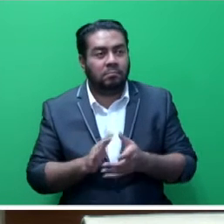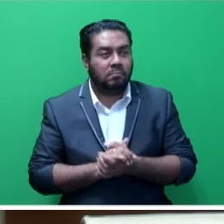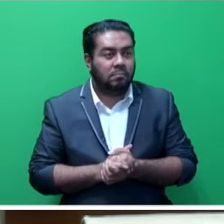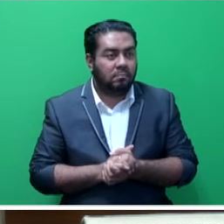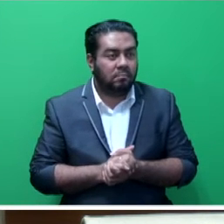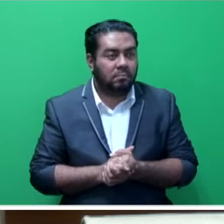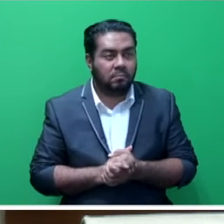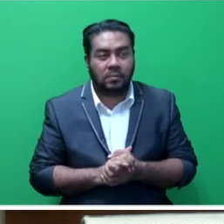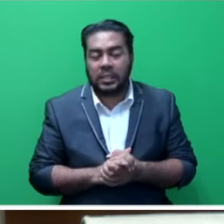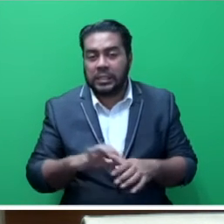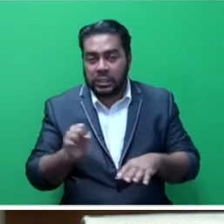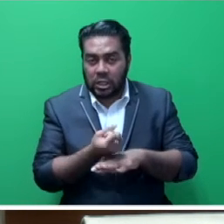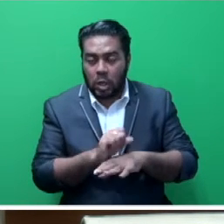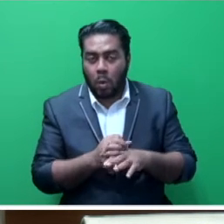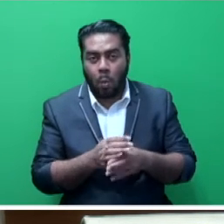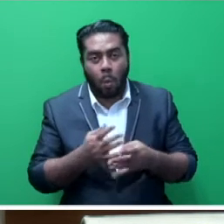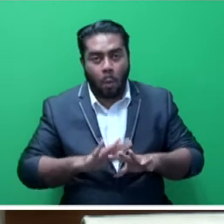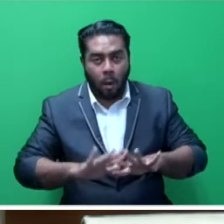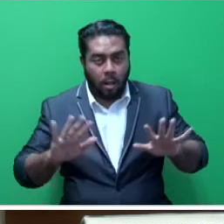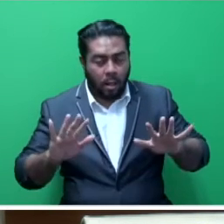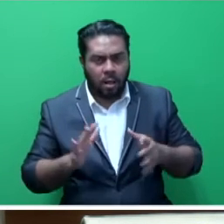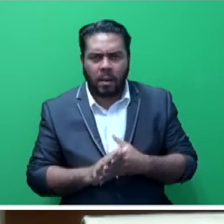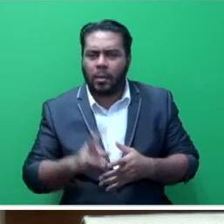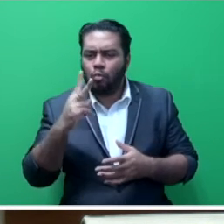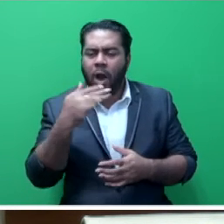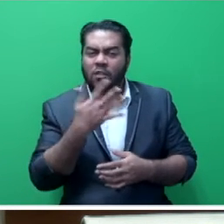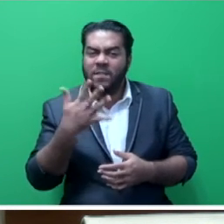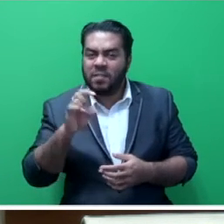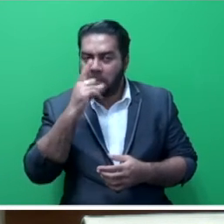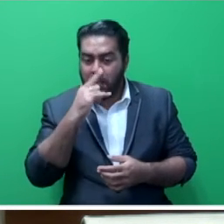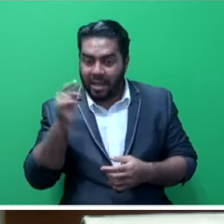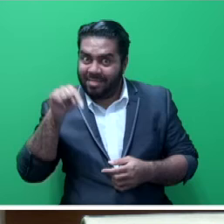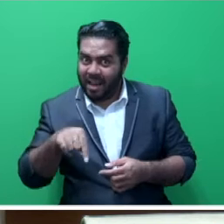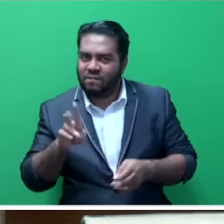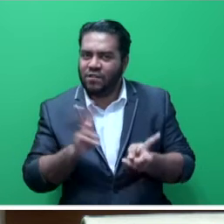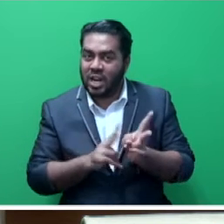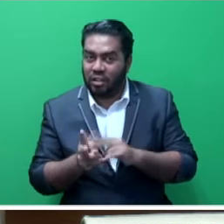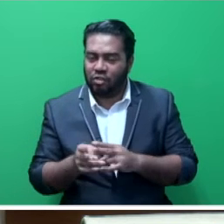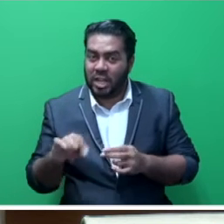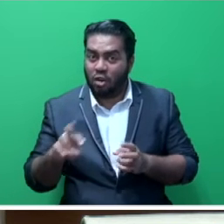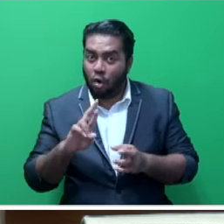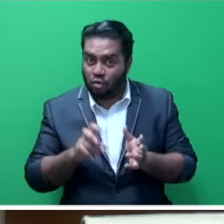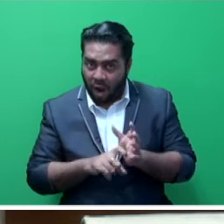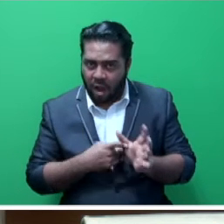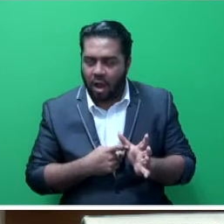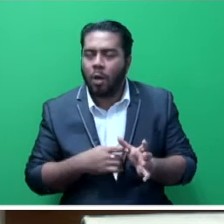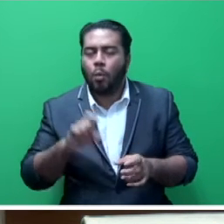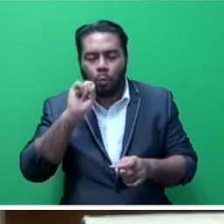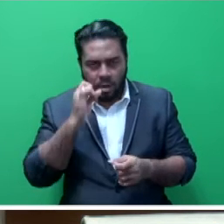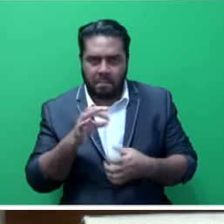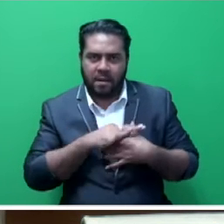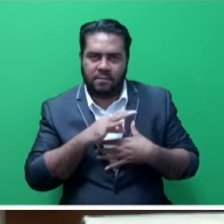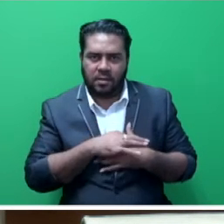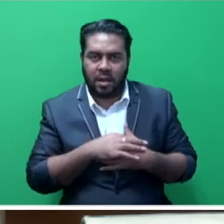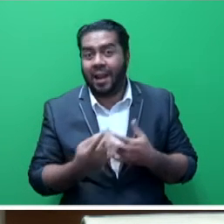About 250 people in the village will benefit. Then we've got Ravi village in Northern Division,